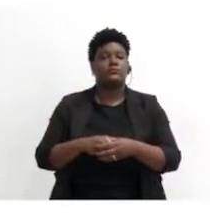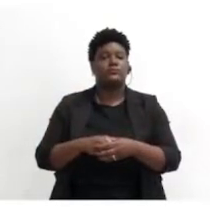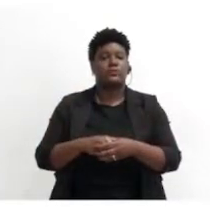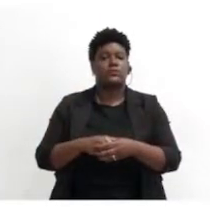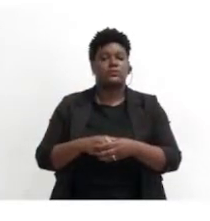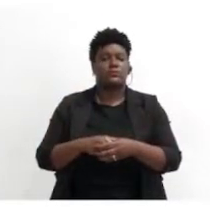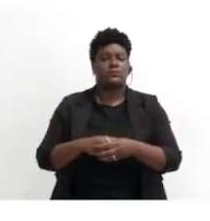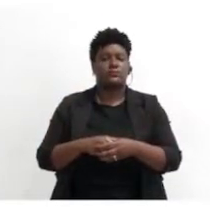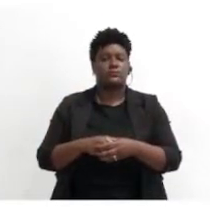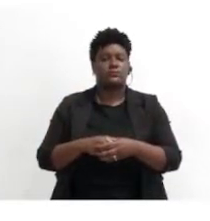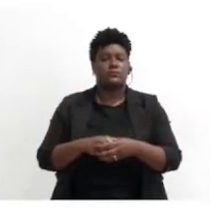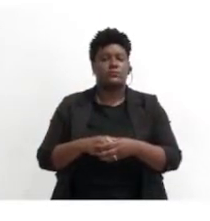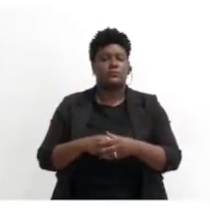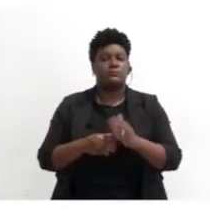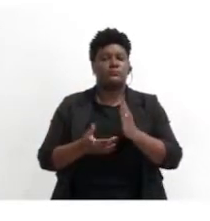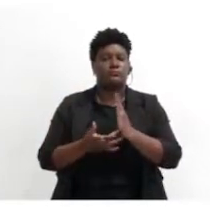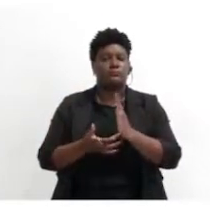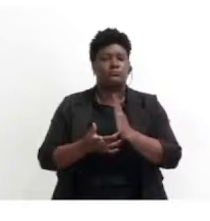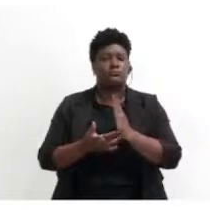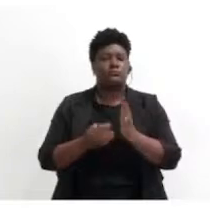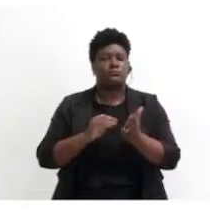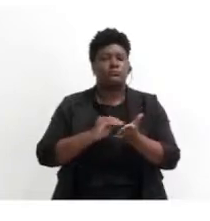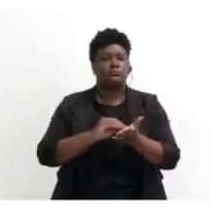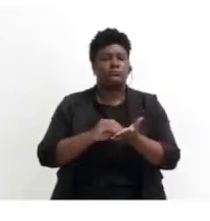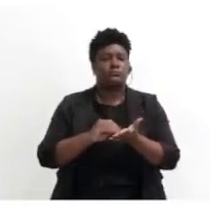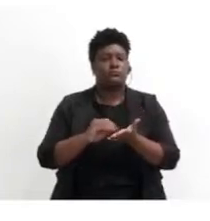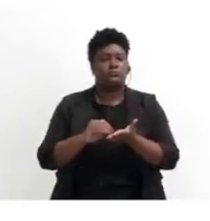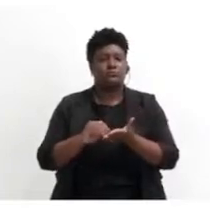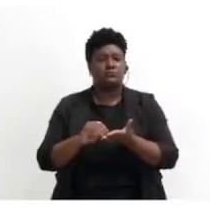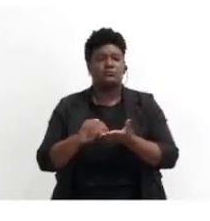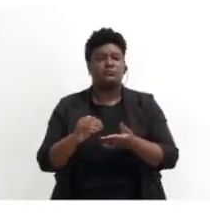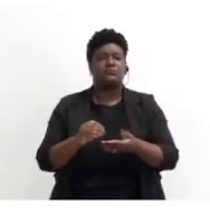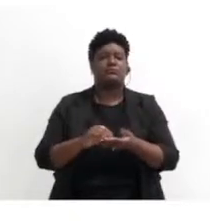inductors and capacitors on the surface.